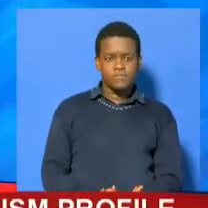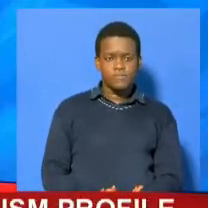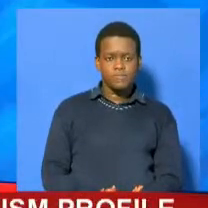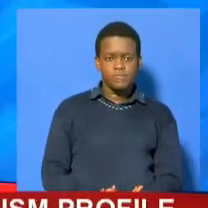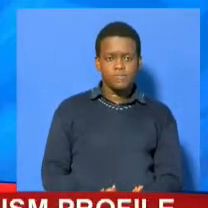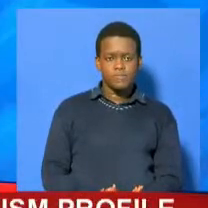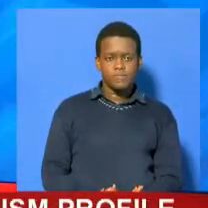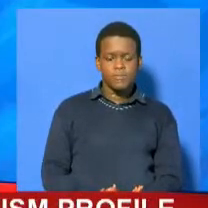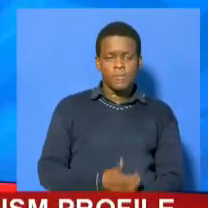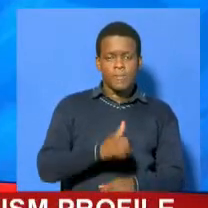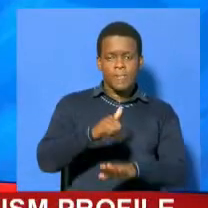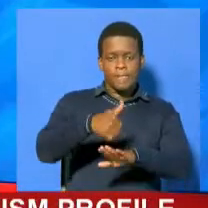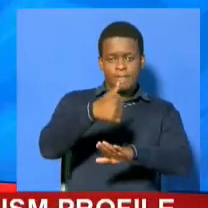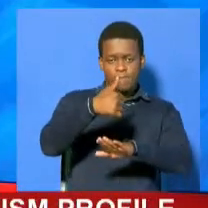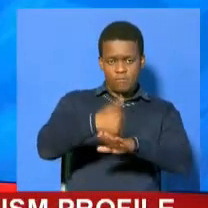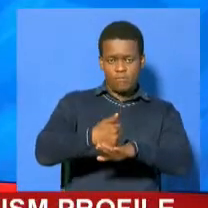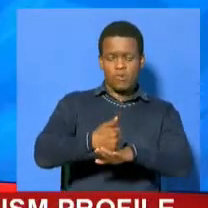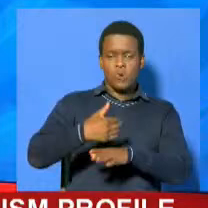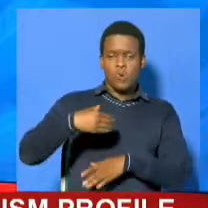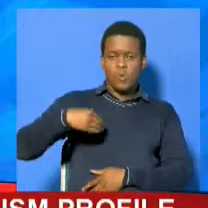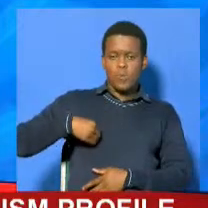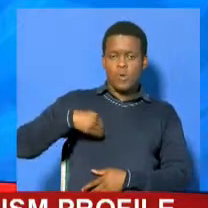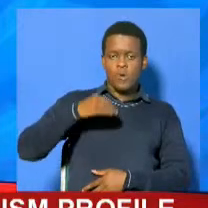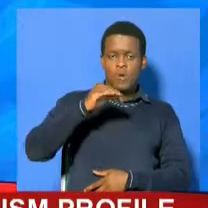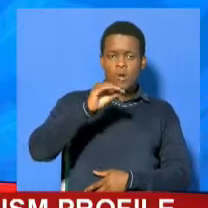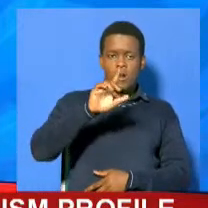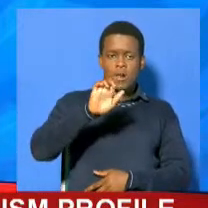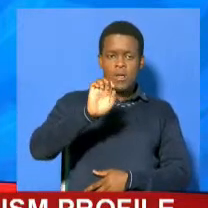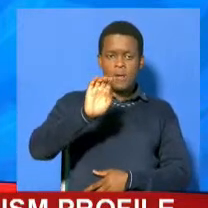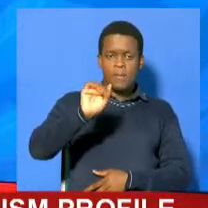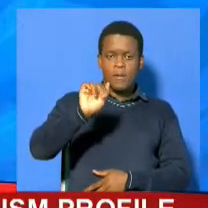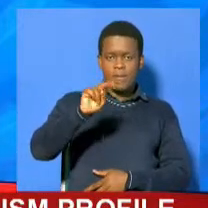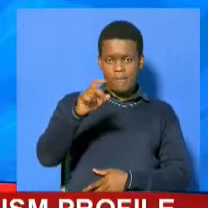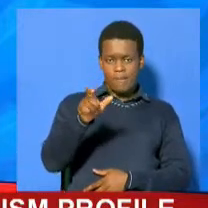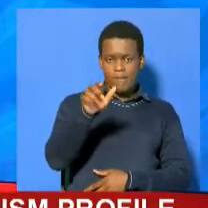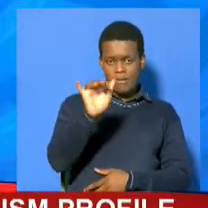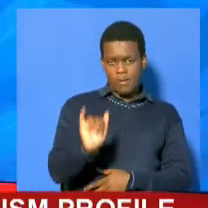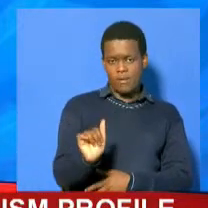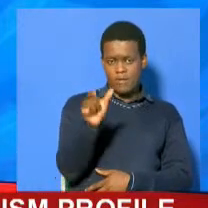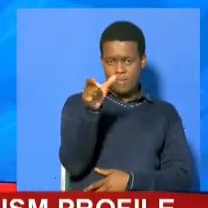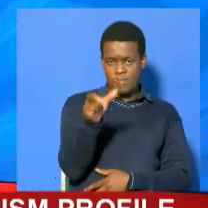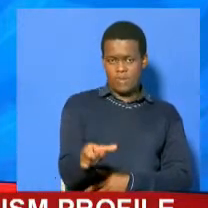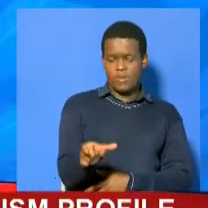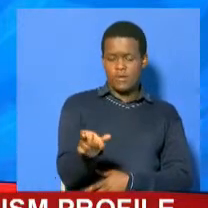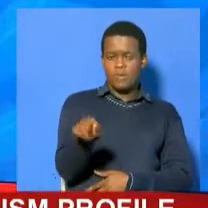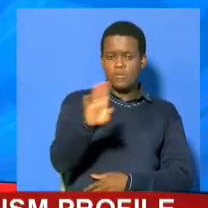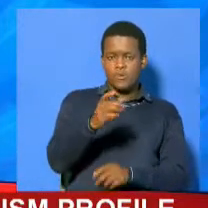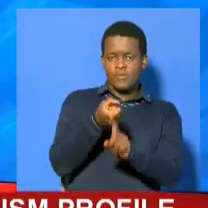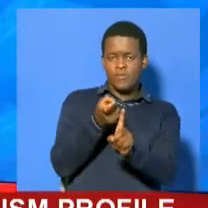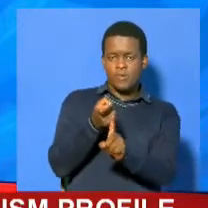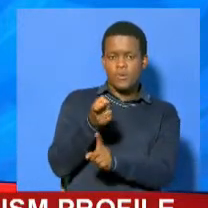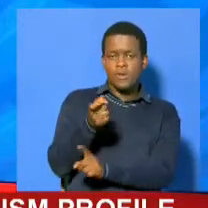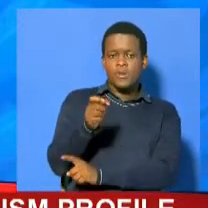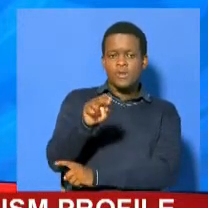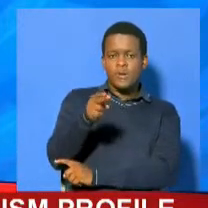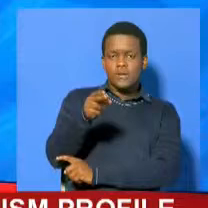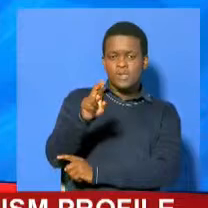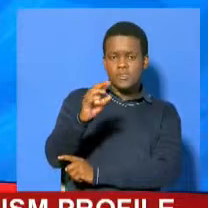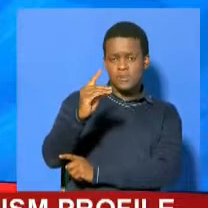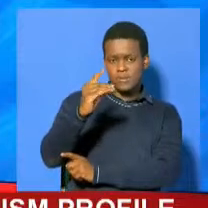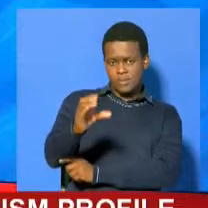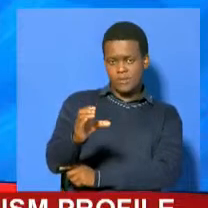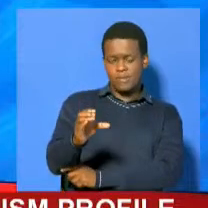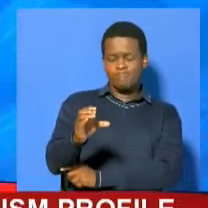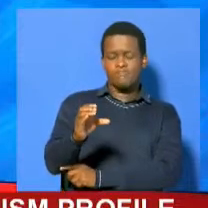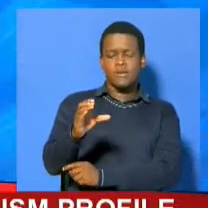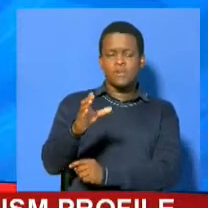The appointment of Ms. Nonofo Lebang, a young Motswana, as head of human resources and membership development at